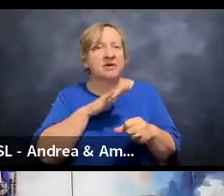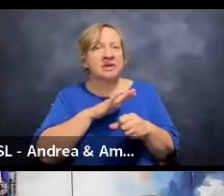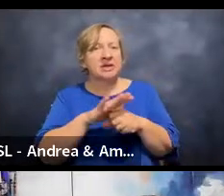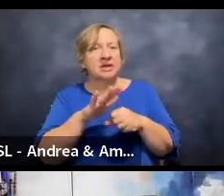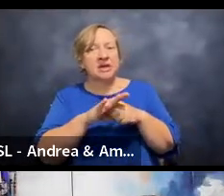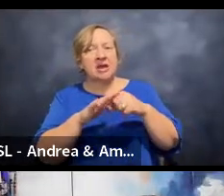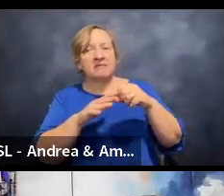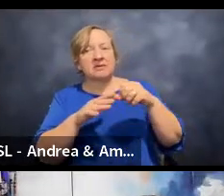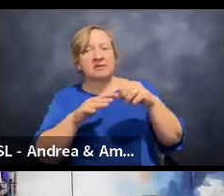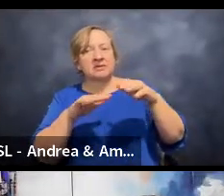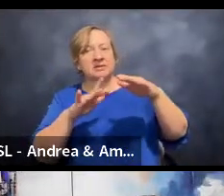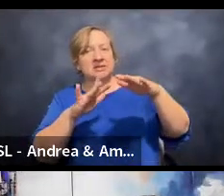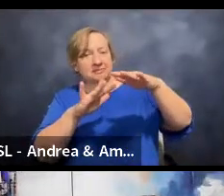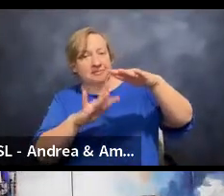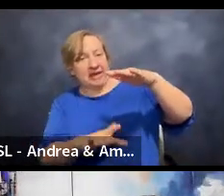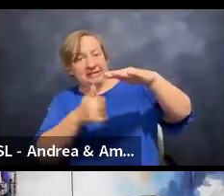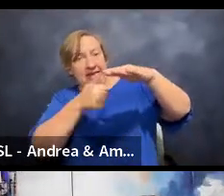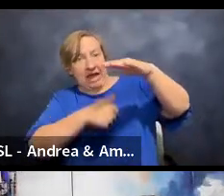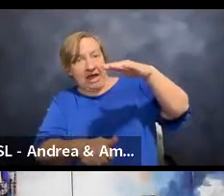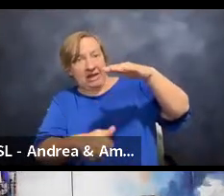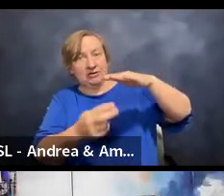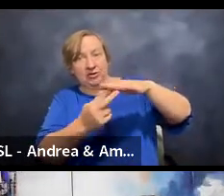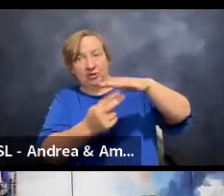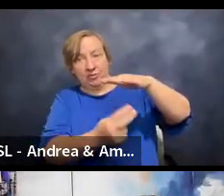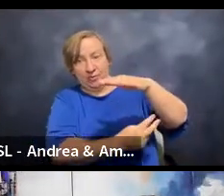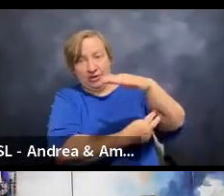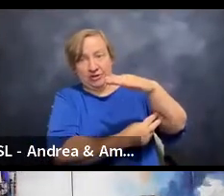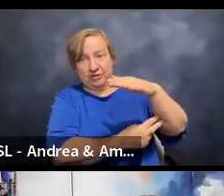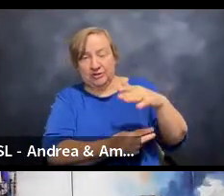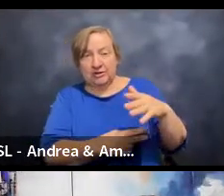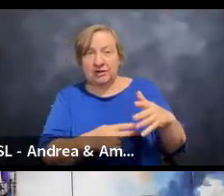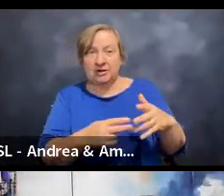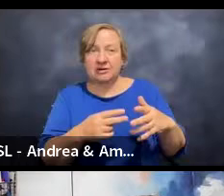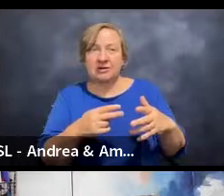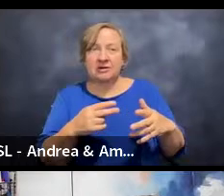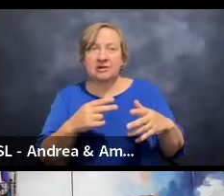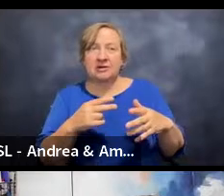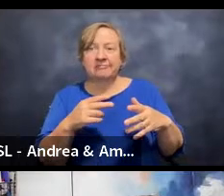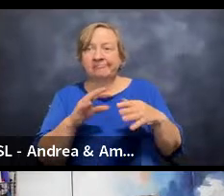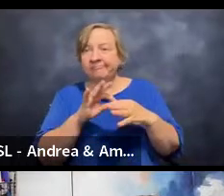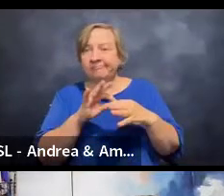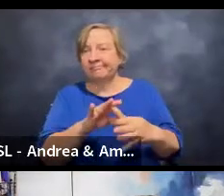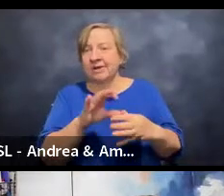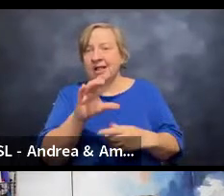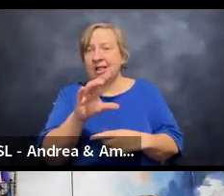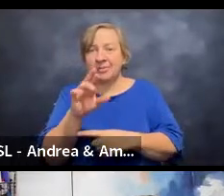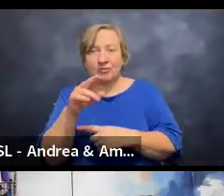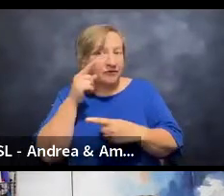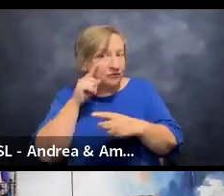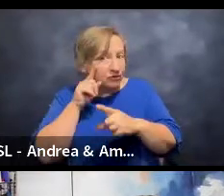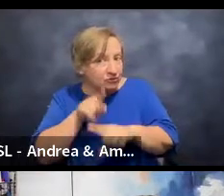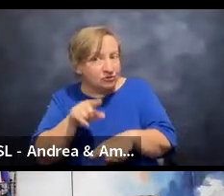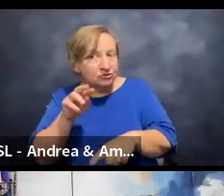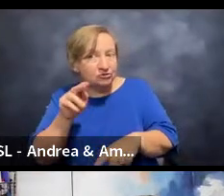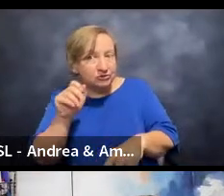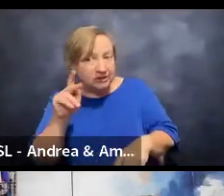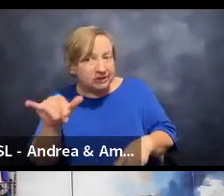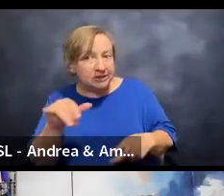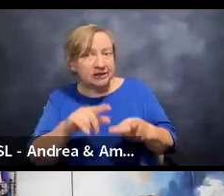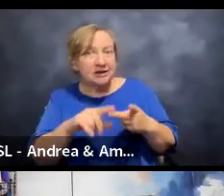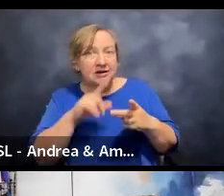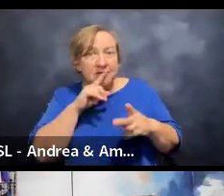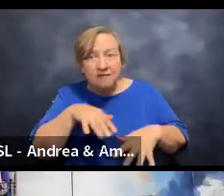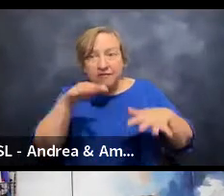the bridge, given, you know, the uncertainties related to the Columbia River Treaty and the flood control plan